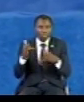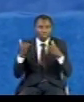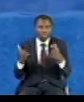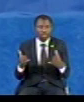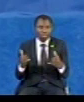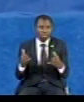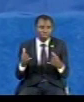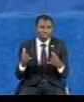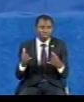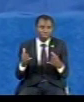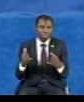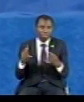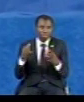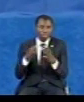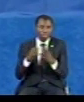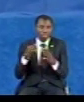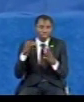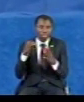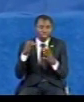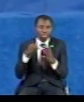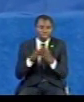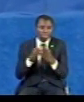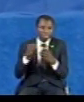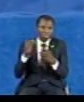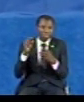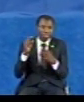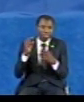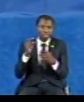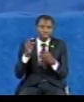to that time when GS came in